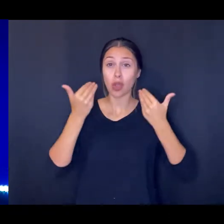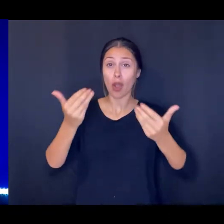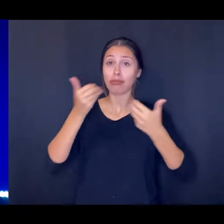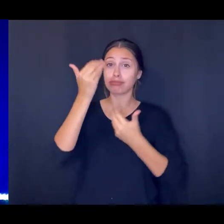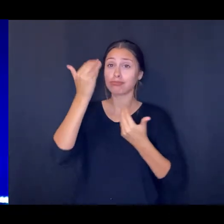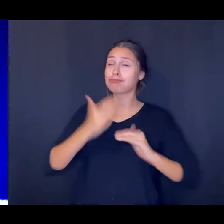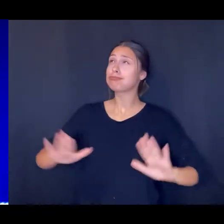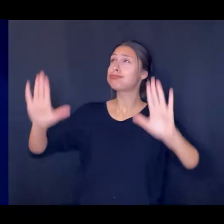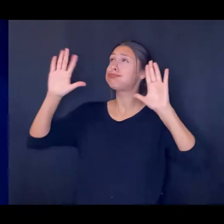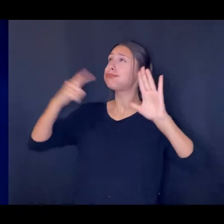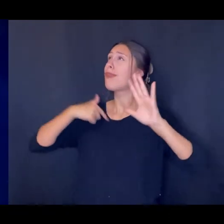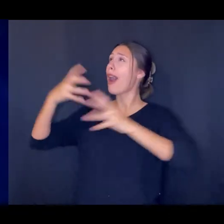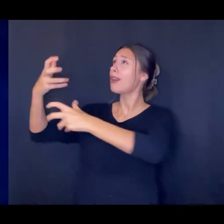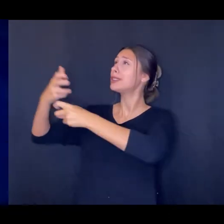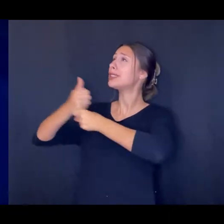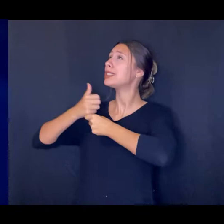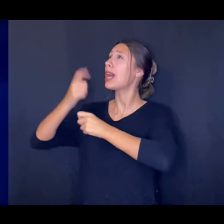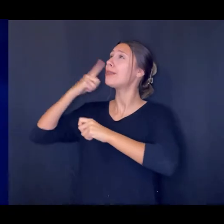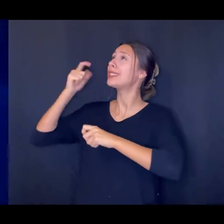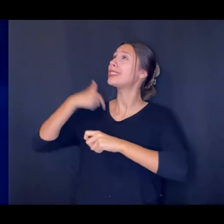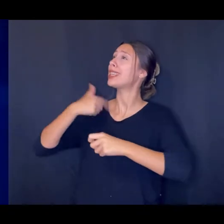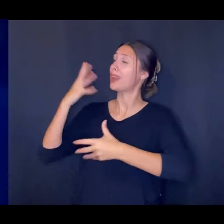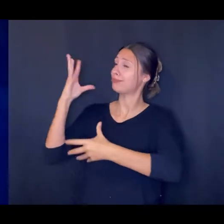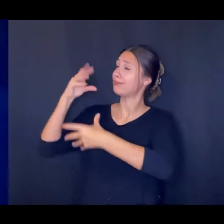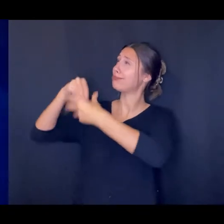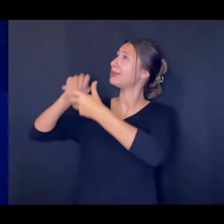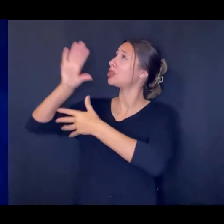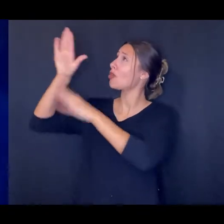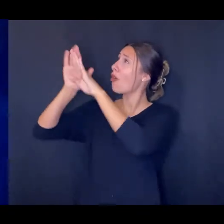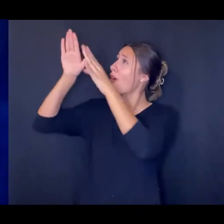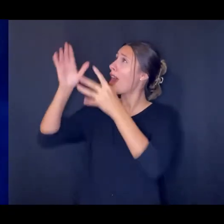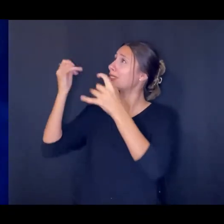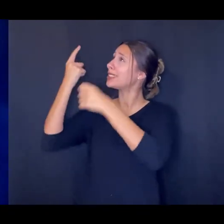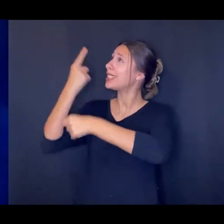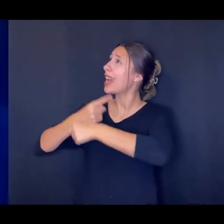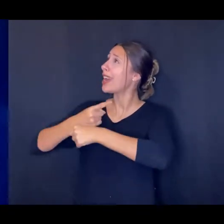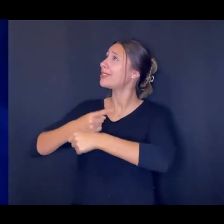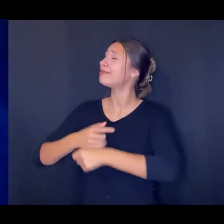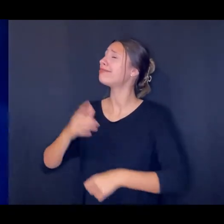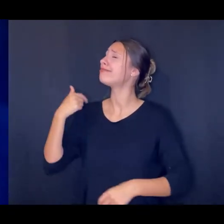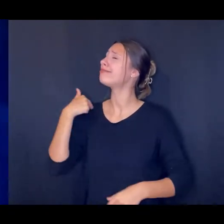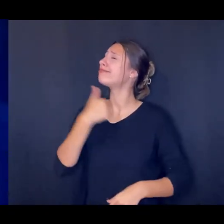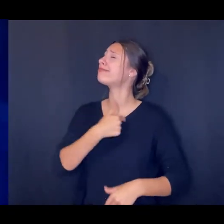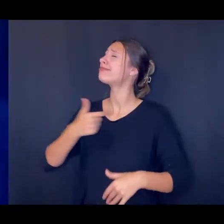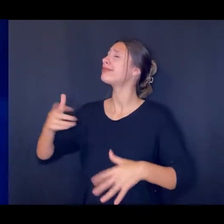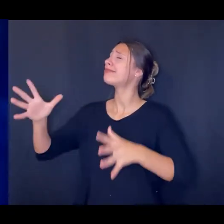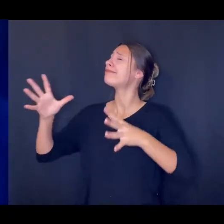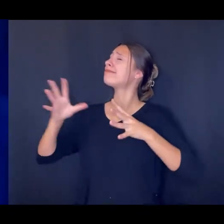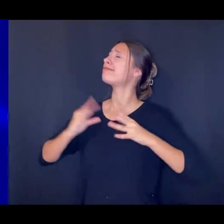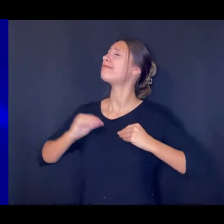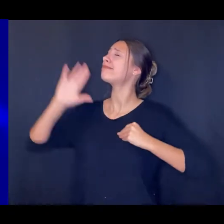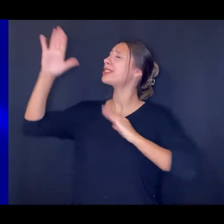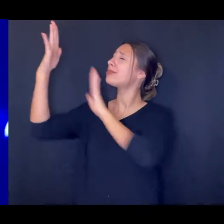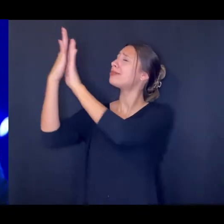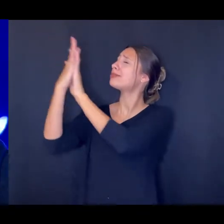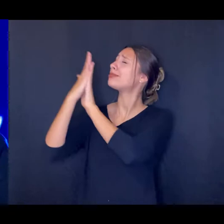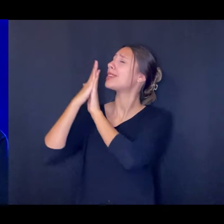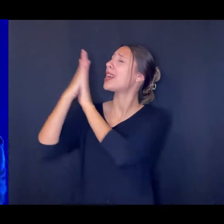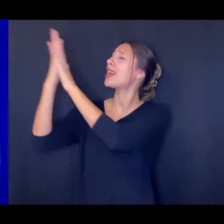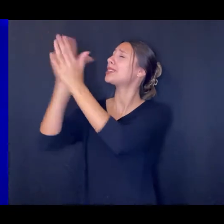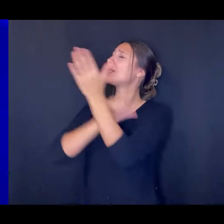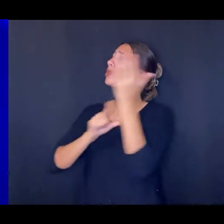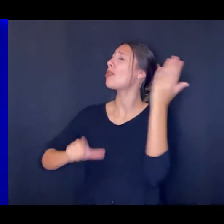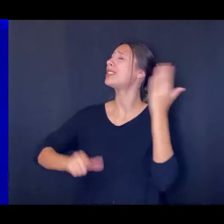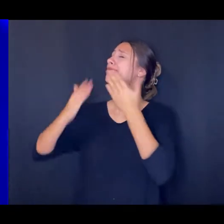because I am your house today. Oh, we receive your presence, Lord. Thank you, Jesus.